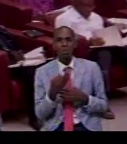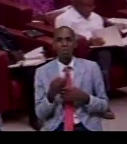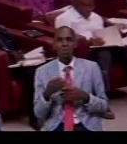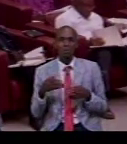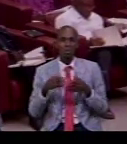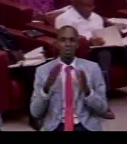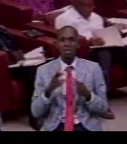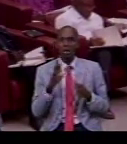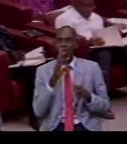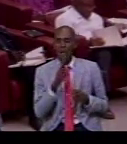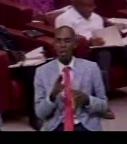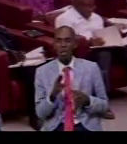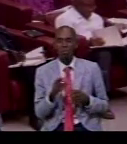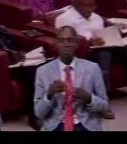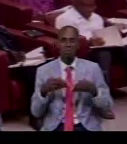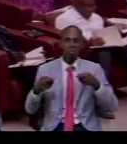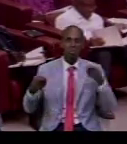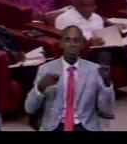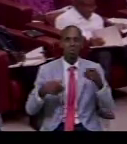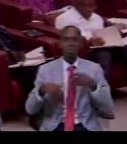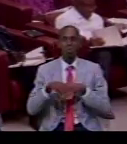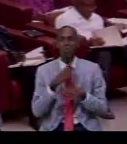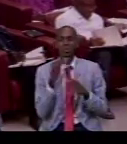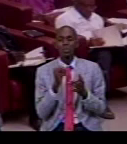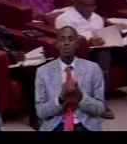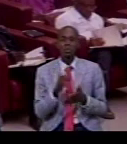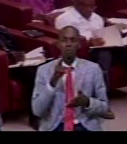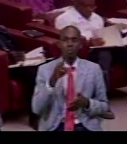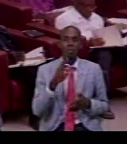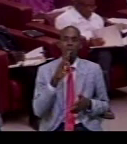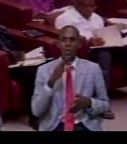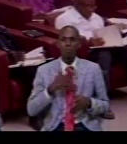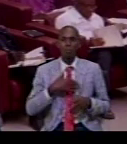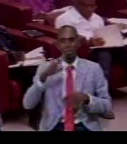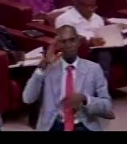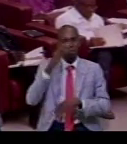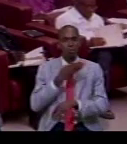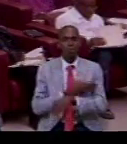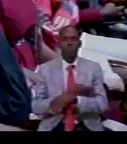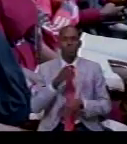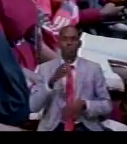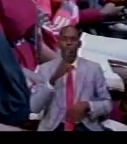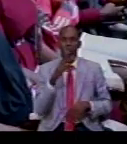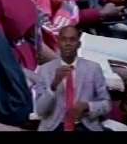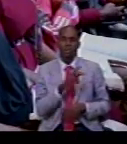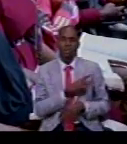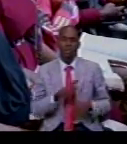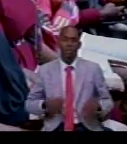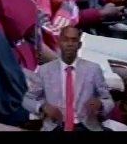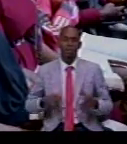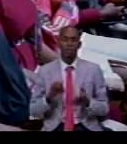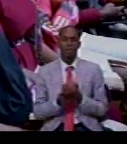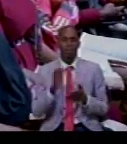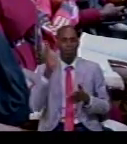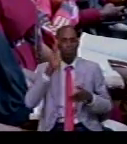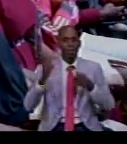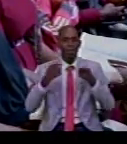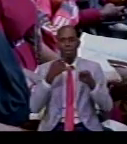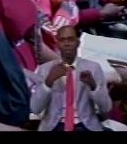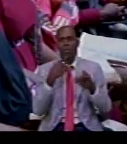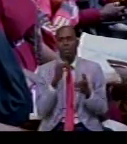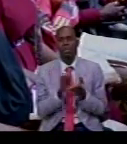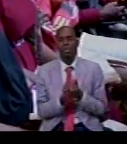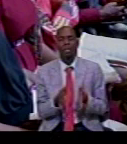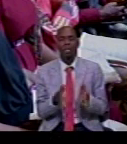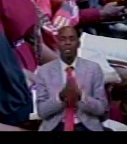Son. I've made the decree. You are the king that will reign. And he says, ask of me, and I shall give thee